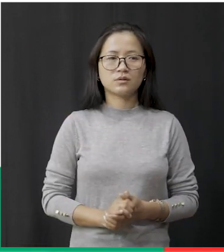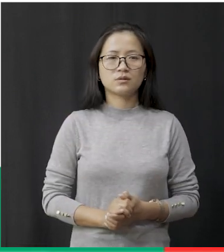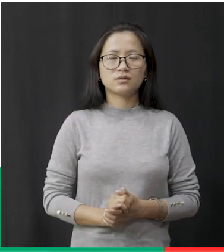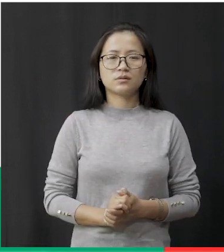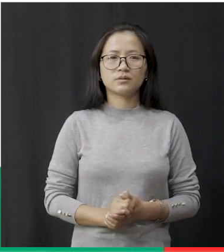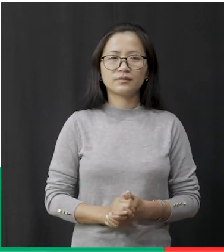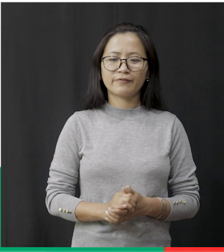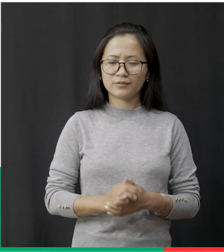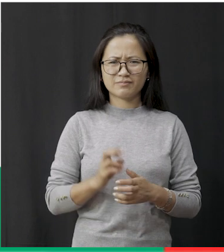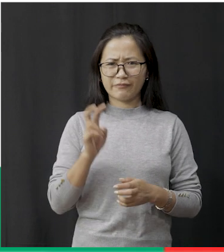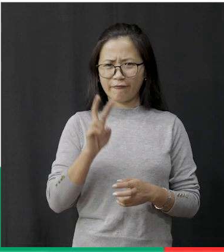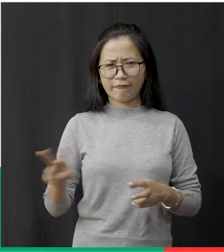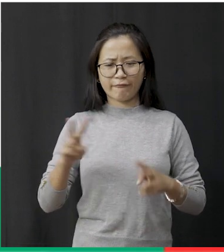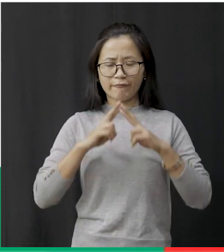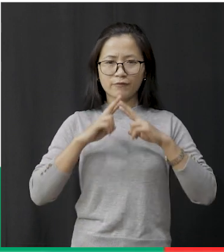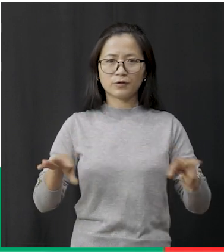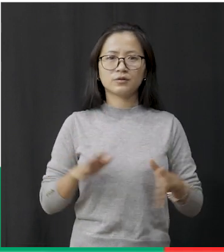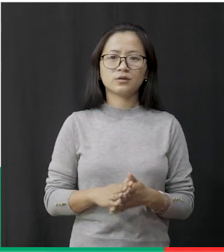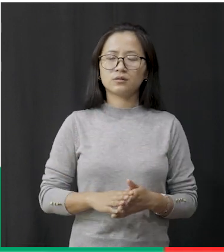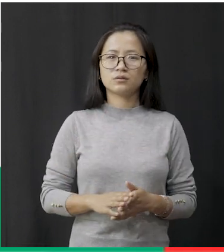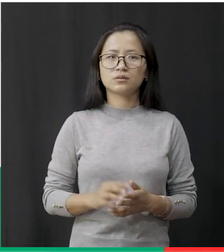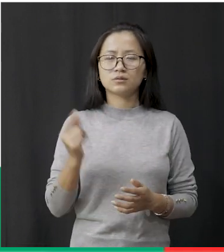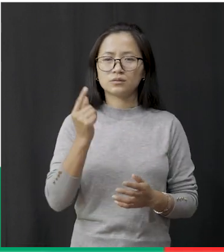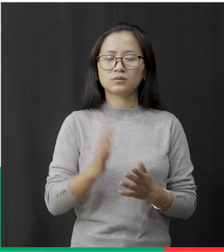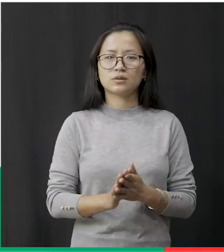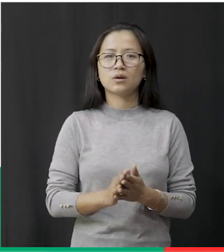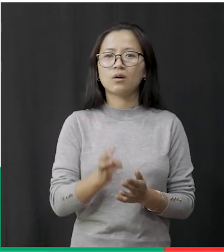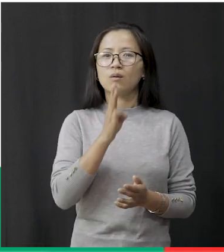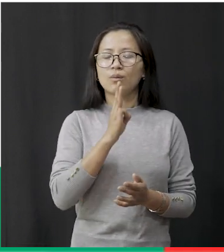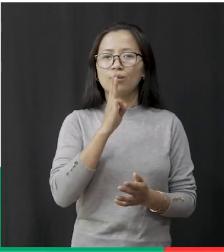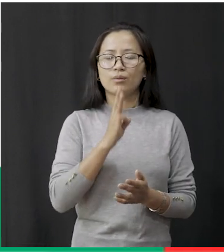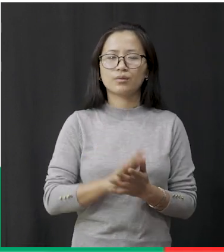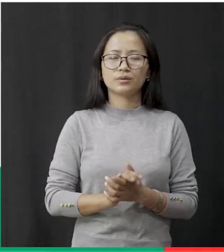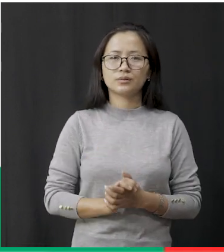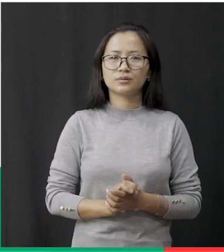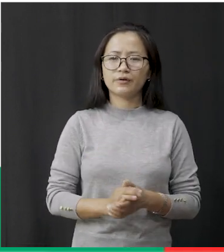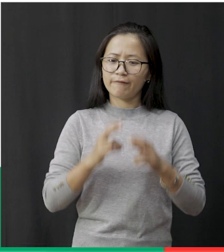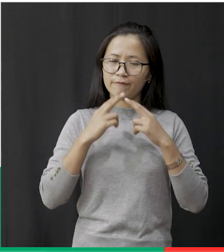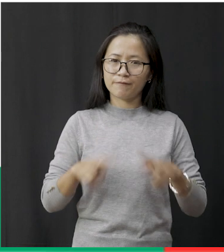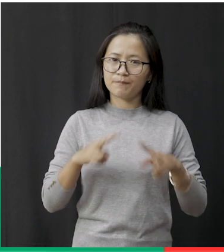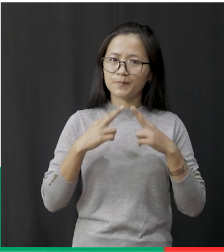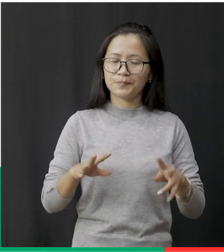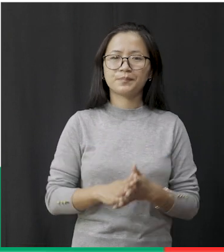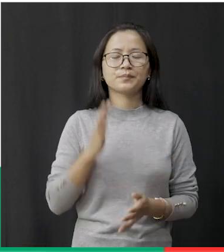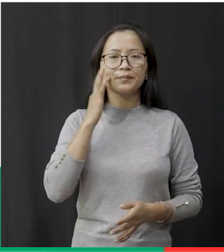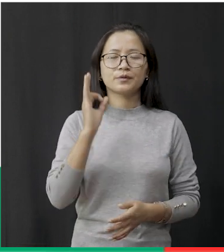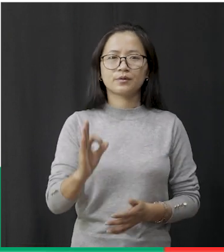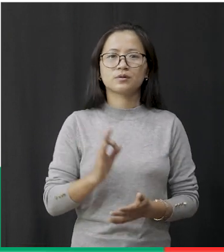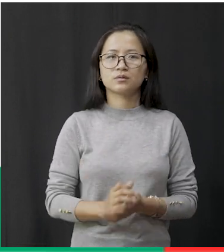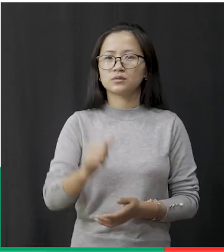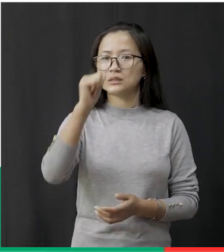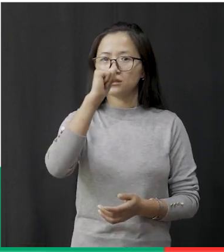this is very common, but this is very important, water. Water is very, very important. Students, we